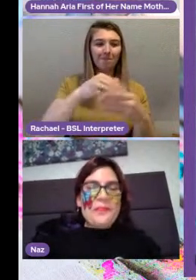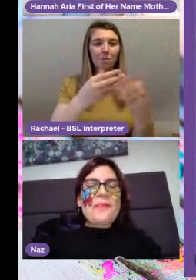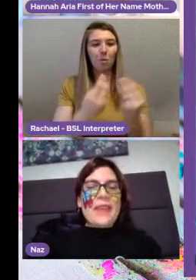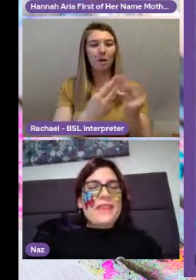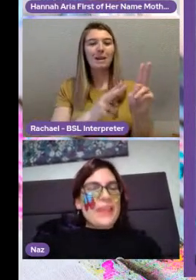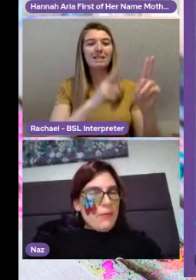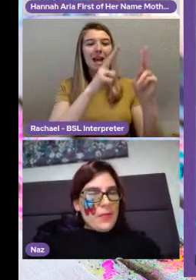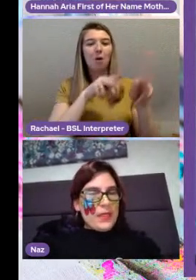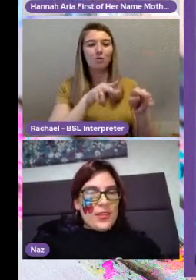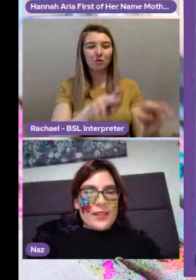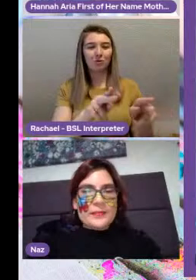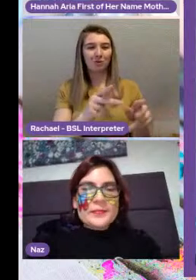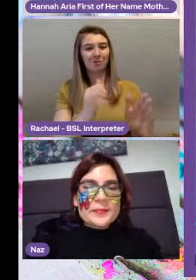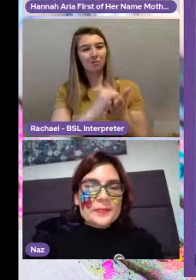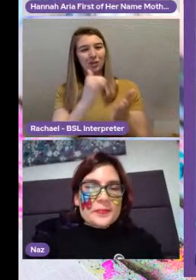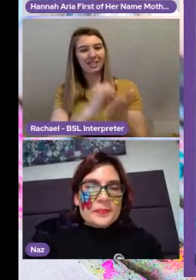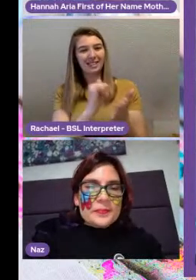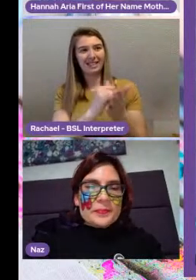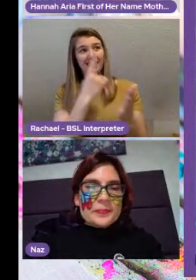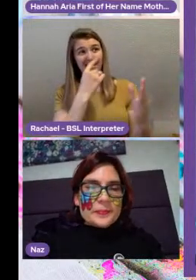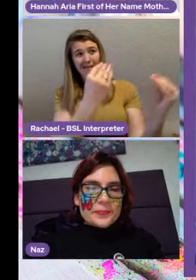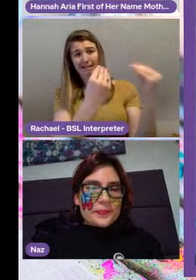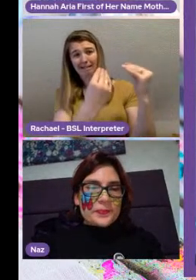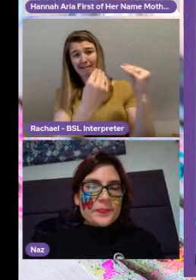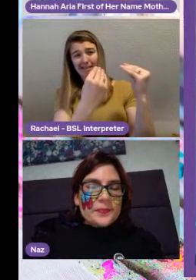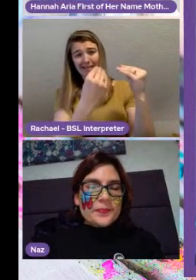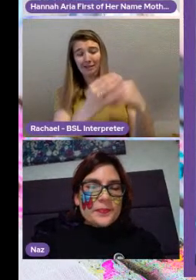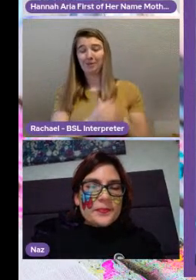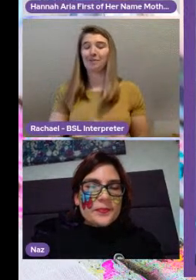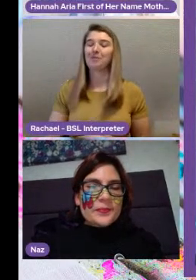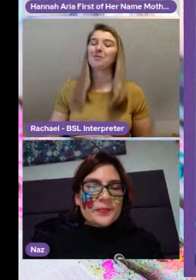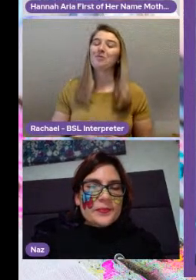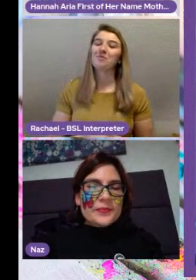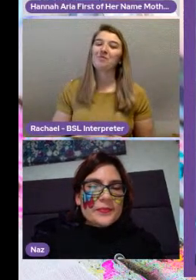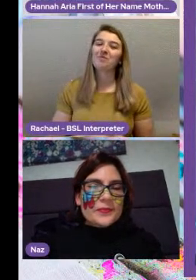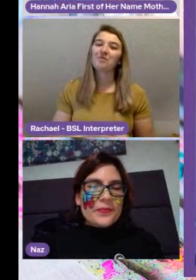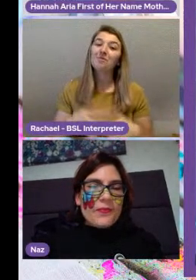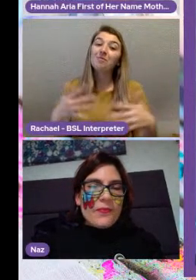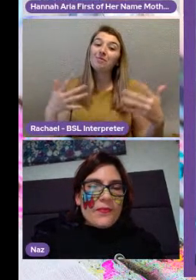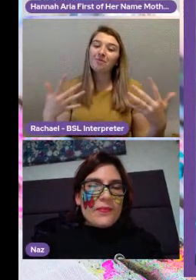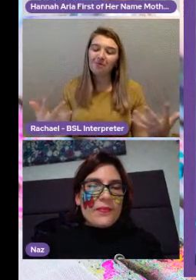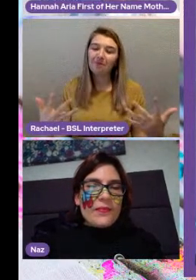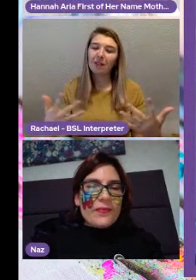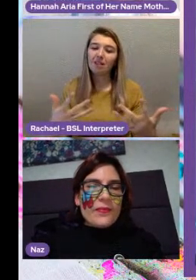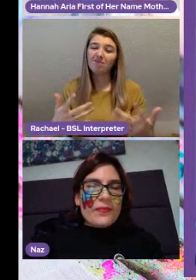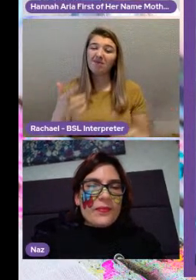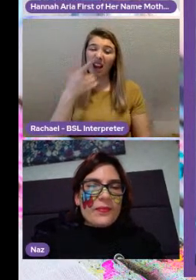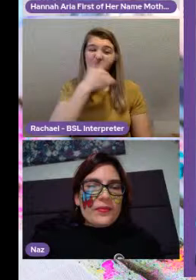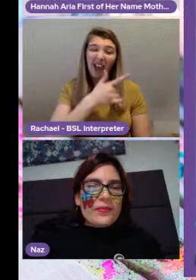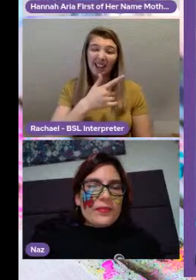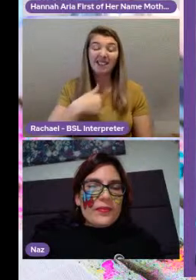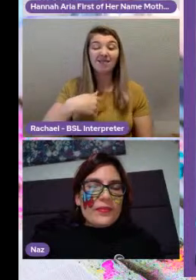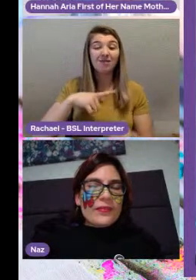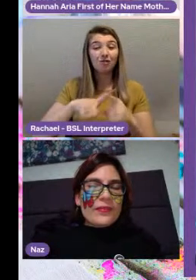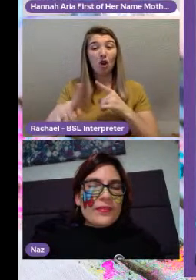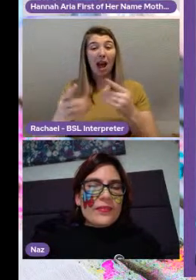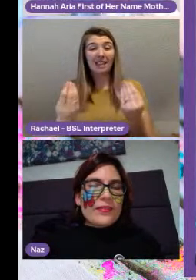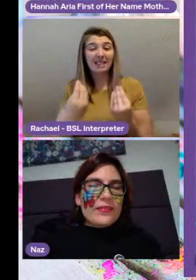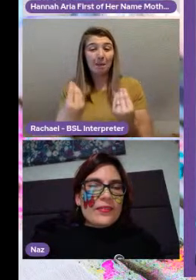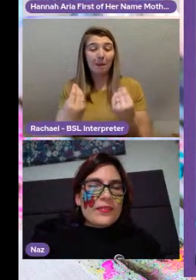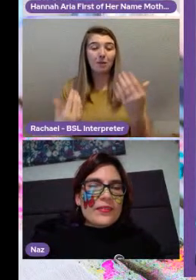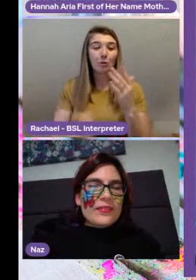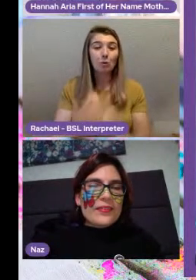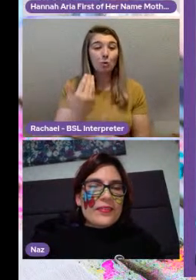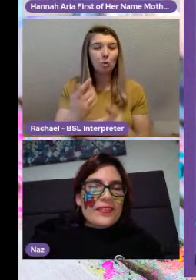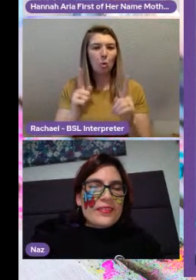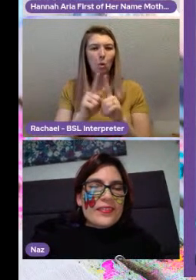Tower Street Print. So on the plus side, I've tried something new and I've got a much deeper appreciation